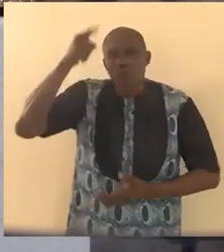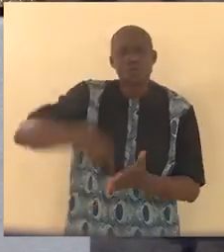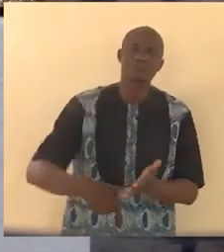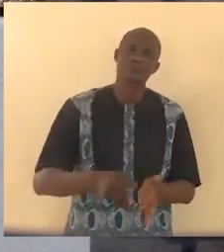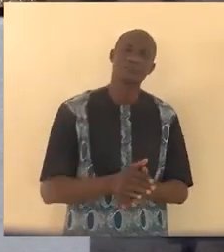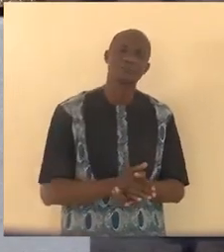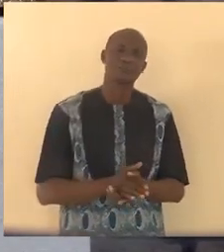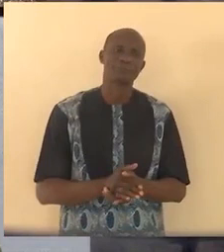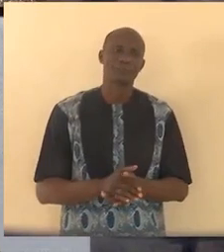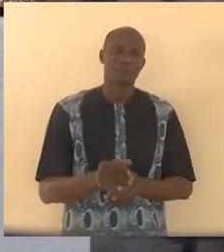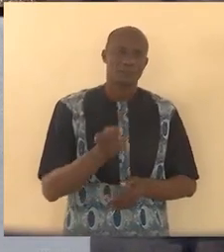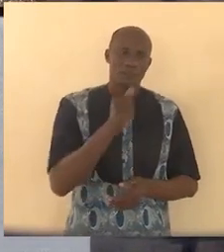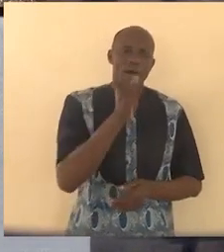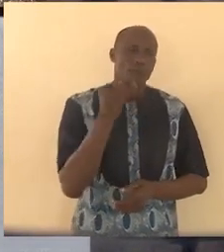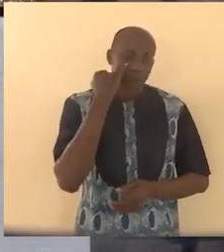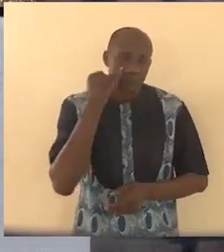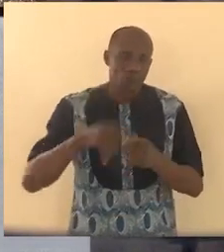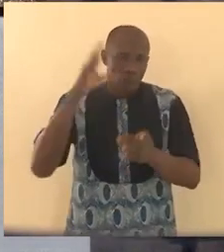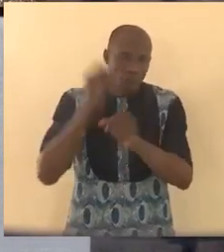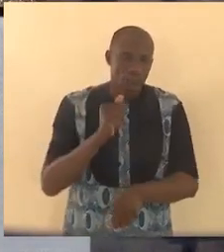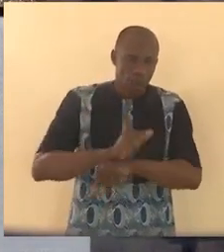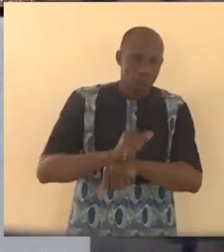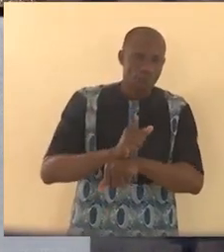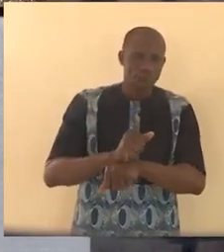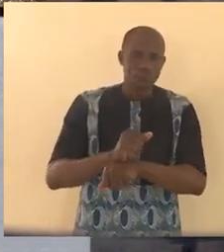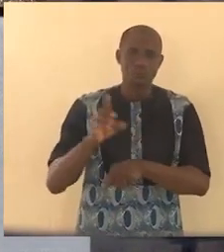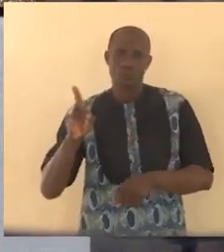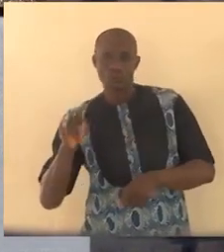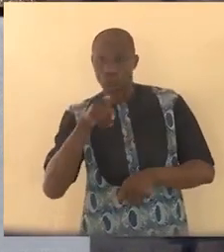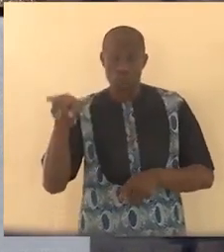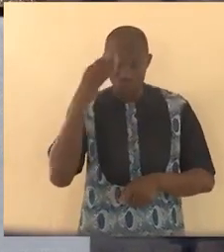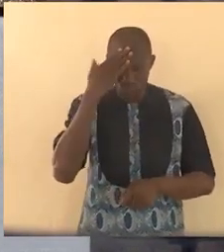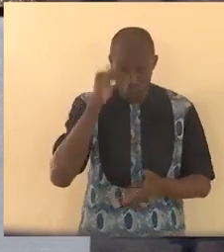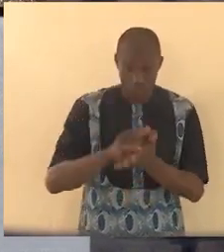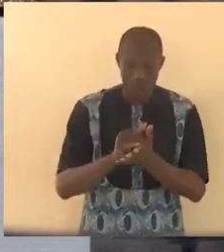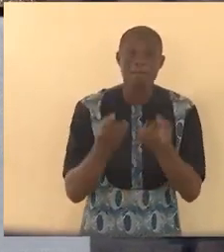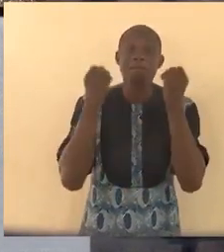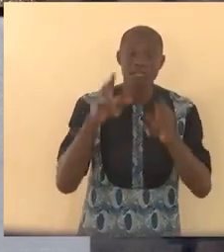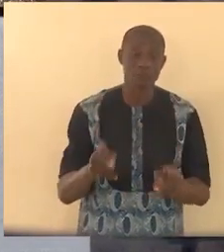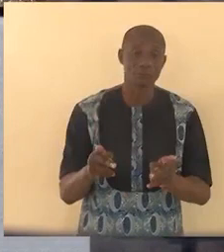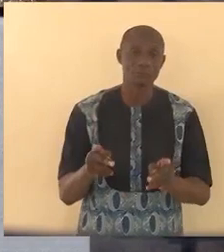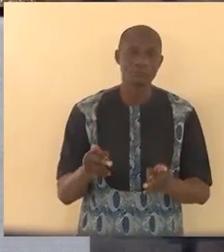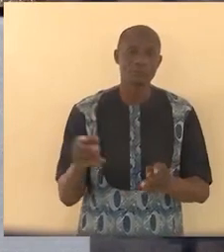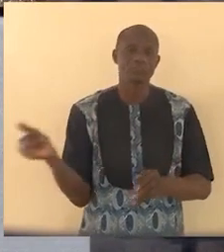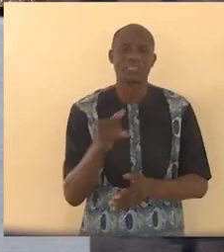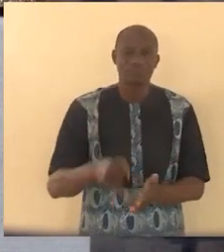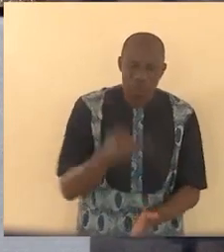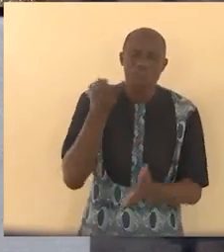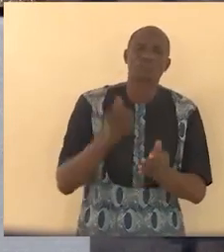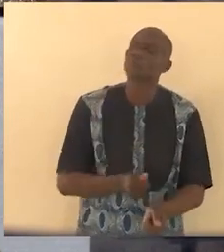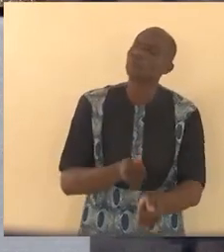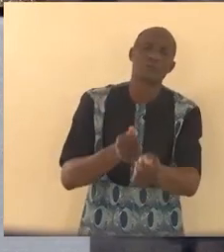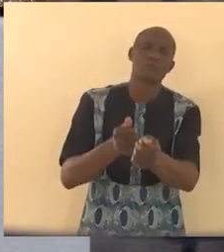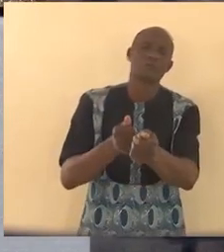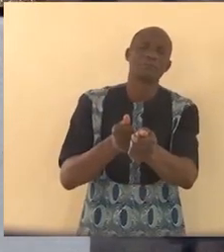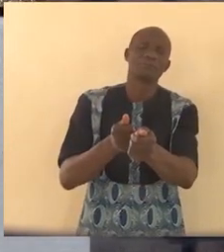what? I'm supposed to get work. And you see, do you know that the majority of people in the society, they just follow.